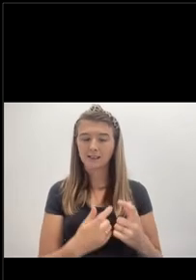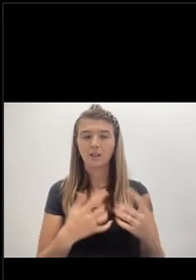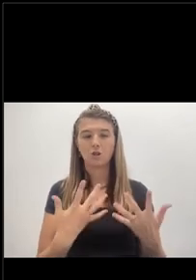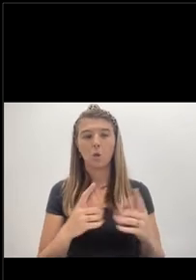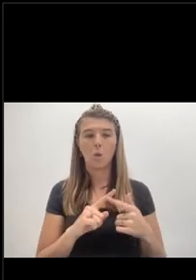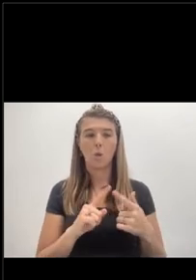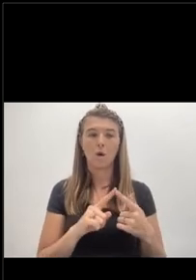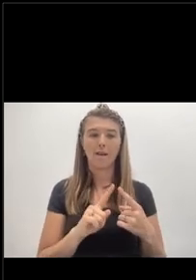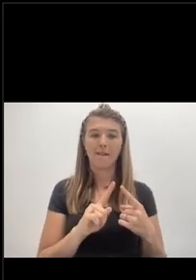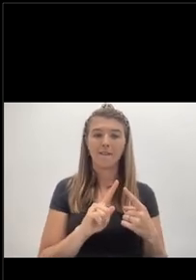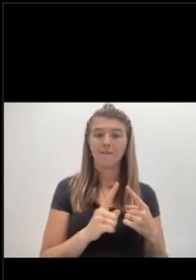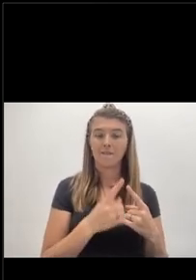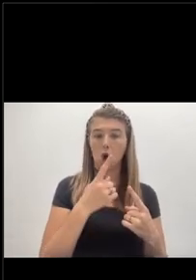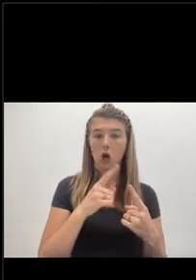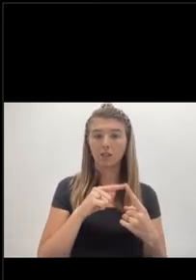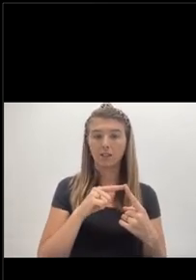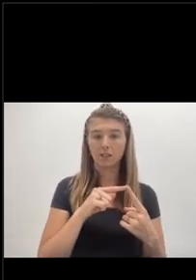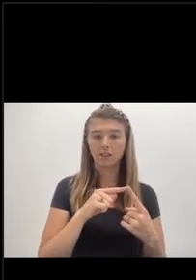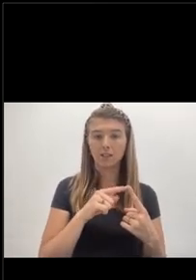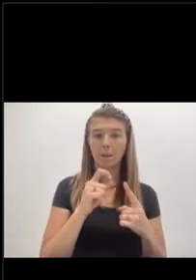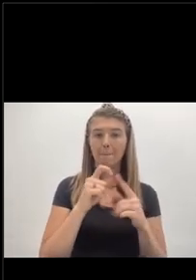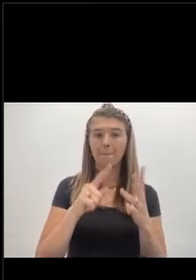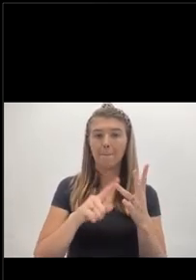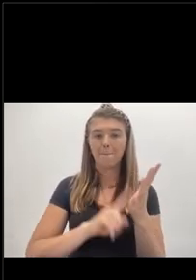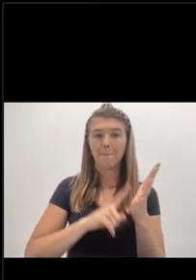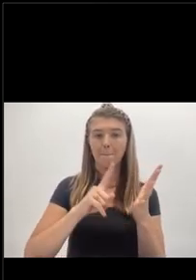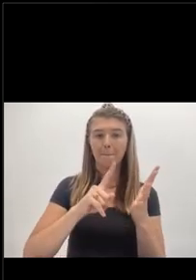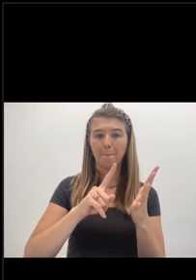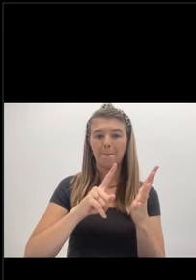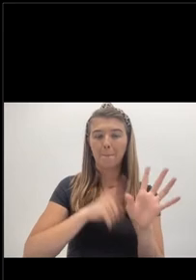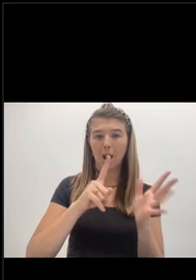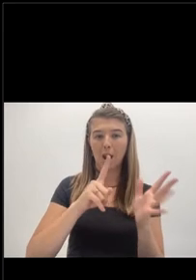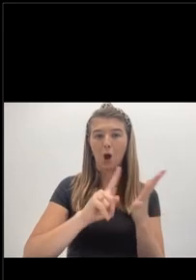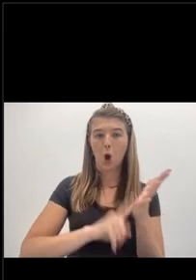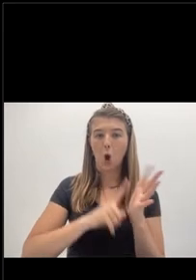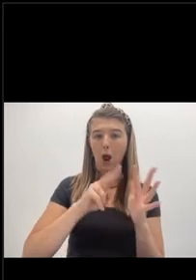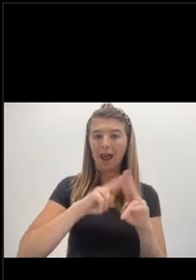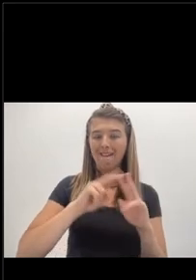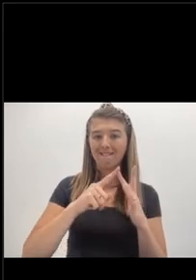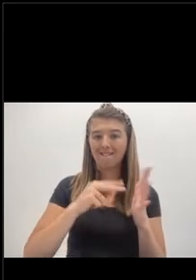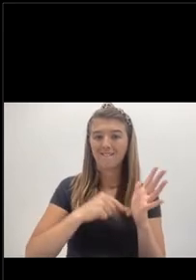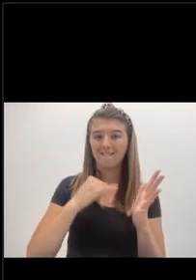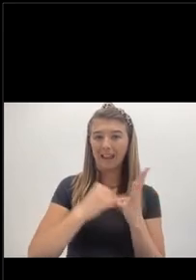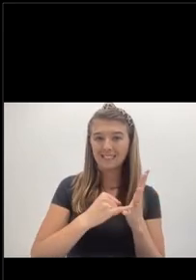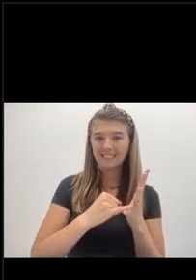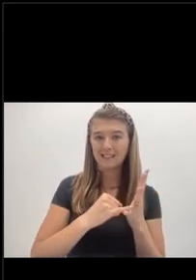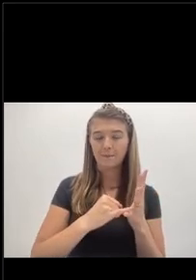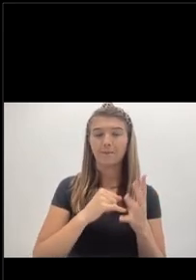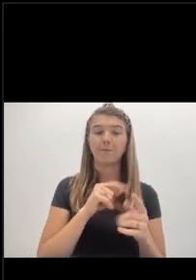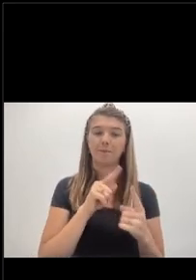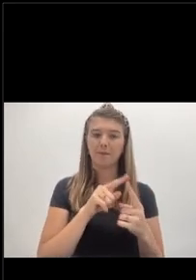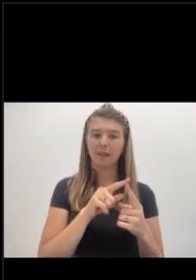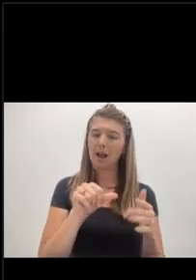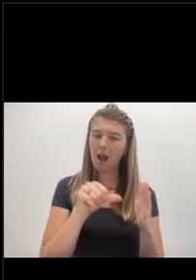here the polyolefins, which are the ones that are hard to bring back